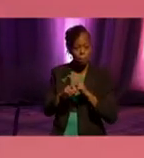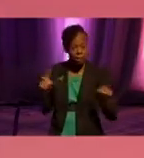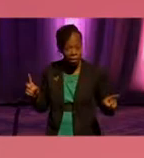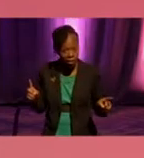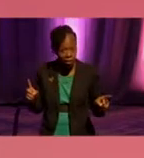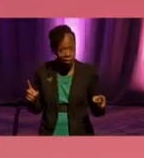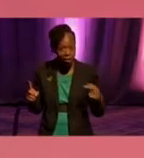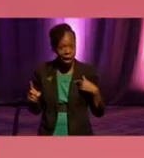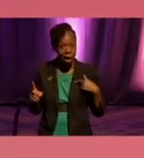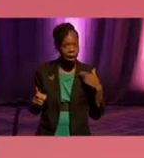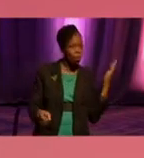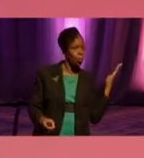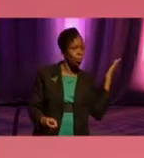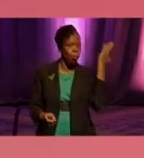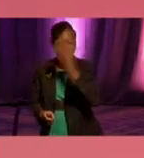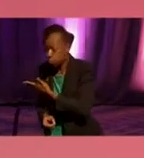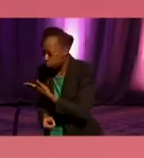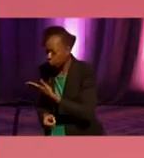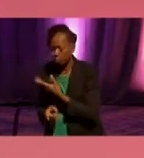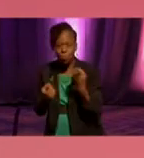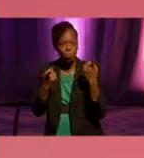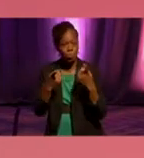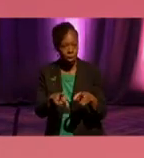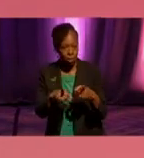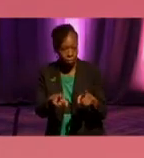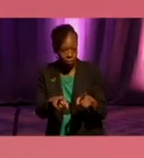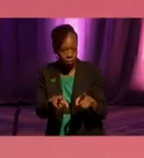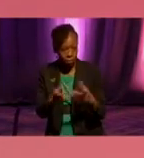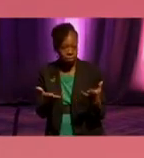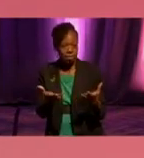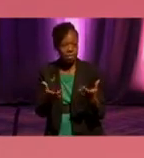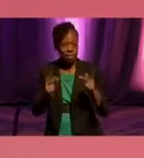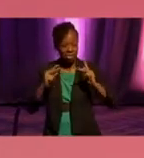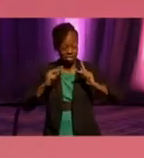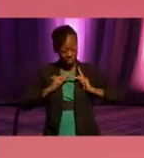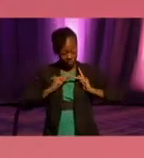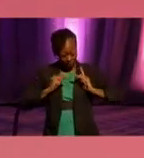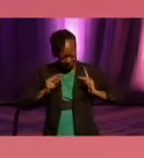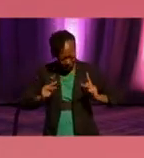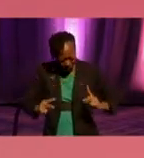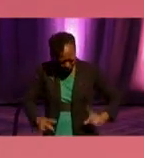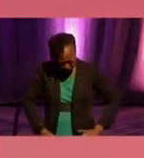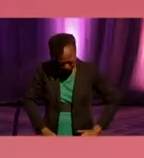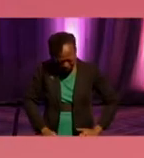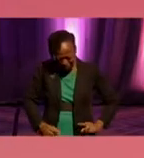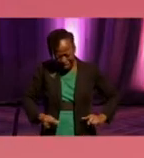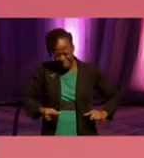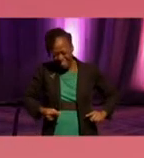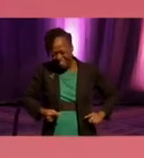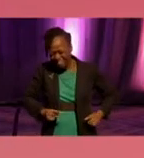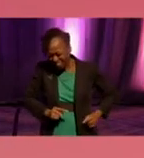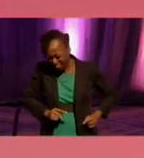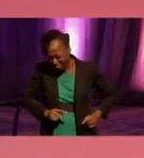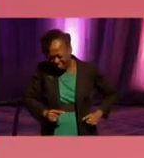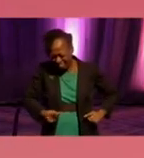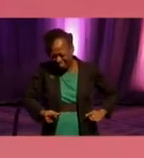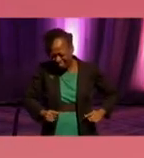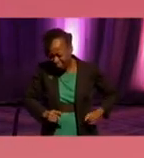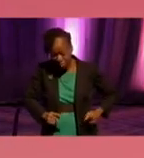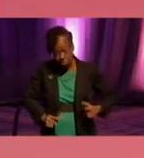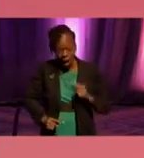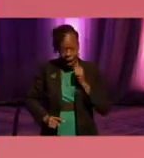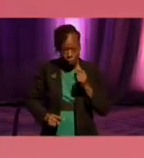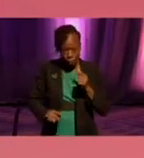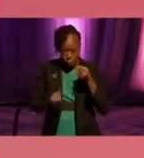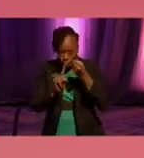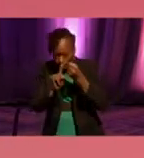so blindsided by just the physical pain that I was in. And I won't go into the gory